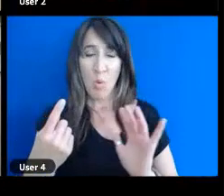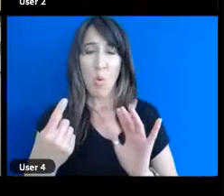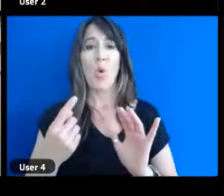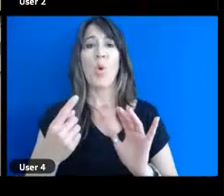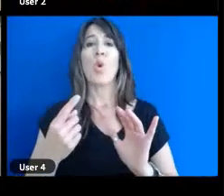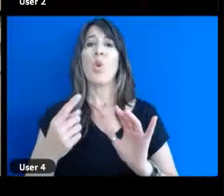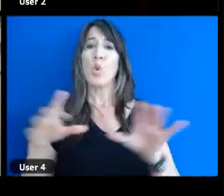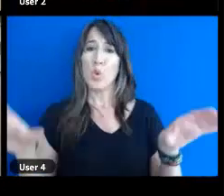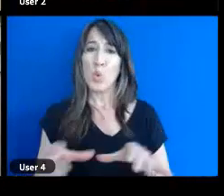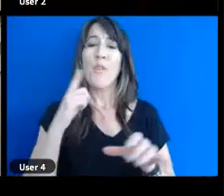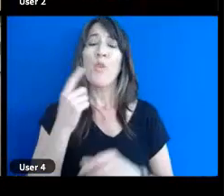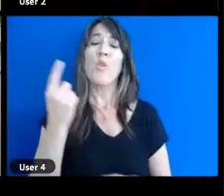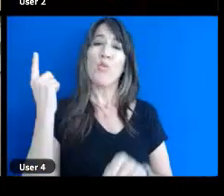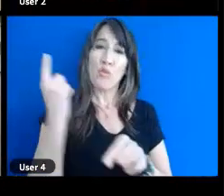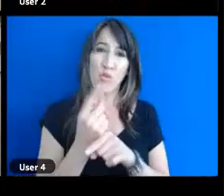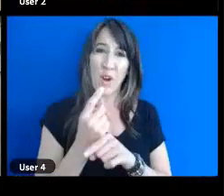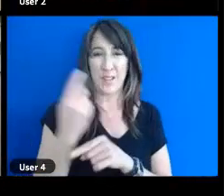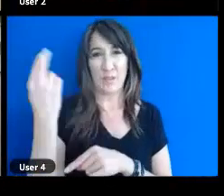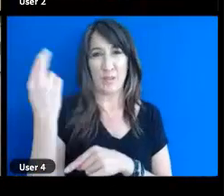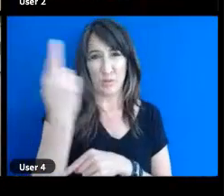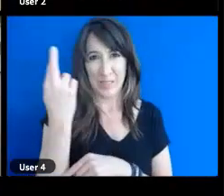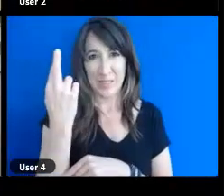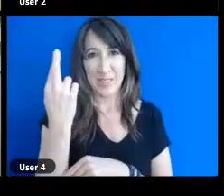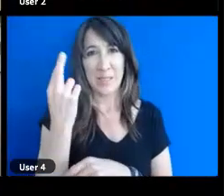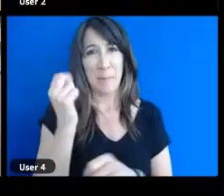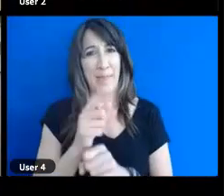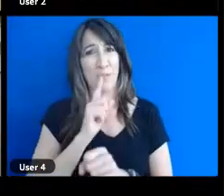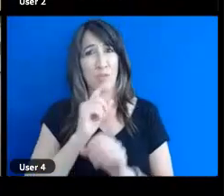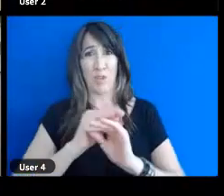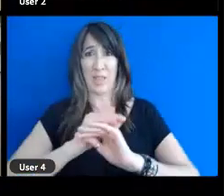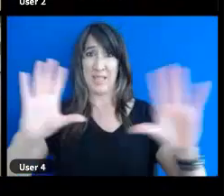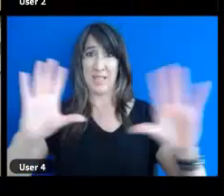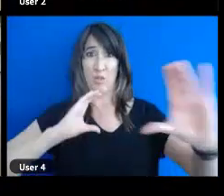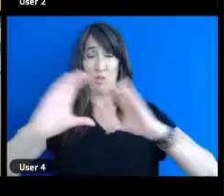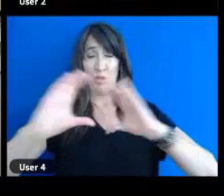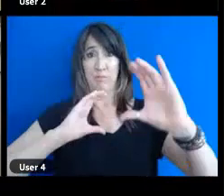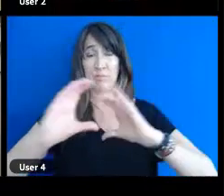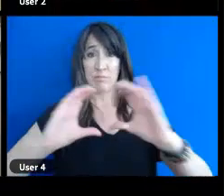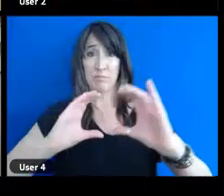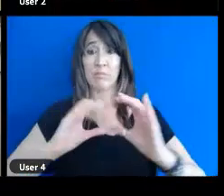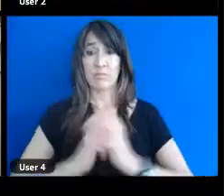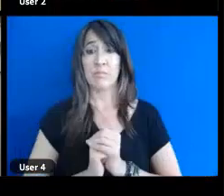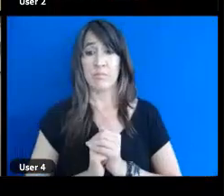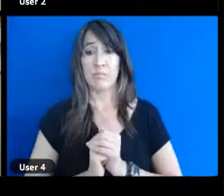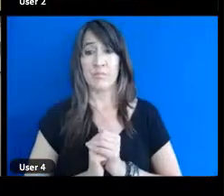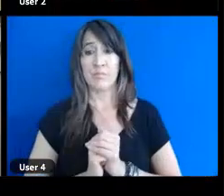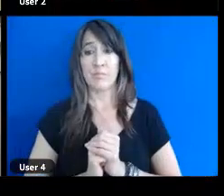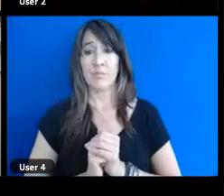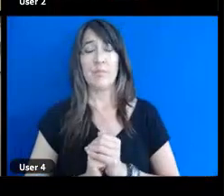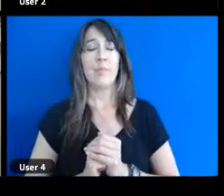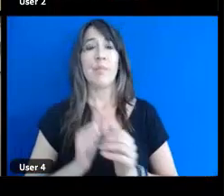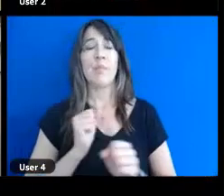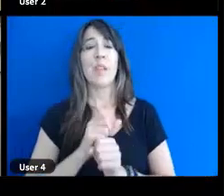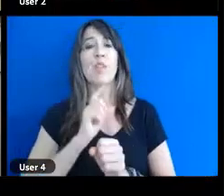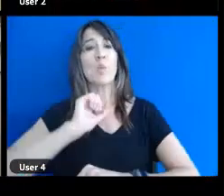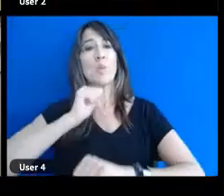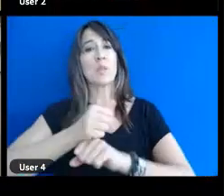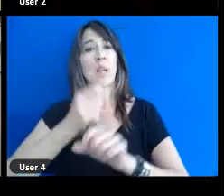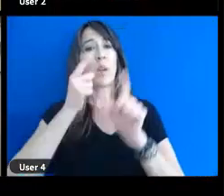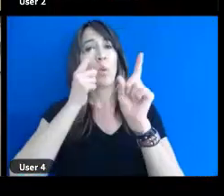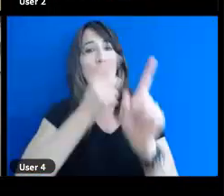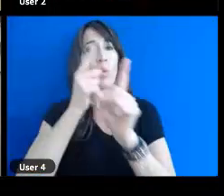abilities. No, it shouldn't be that. It should be that you're doing it for all the right reasons, but you also need to communicate that. Set the